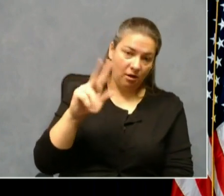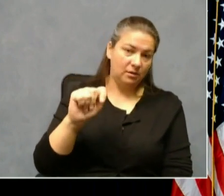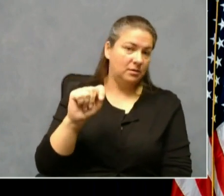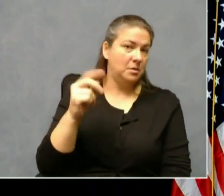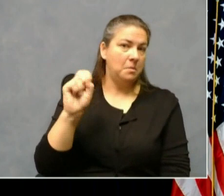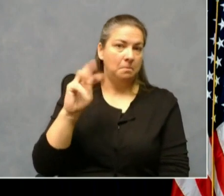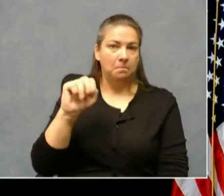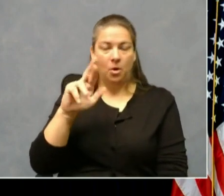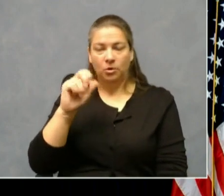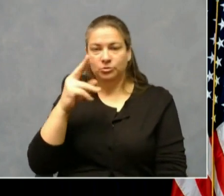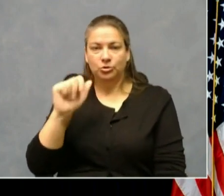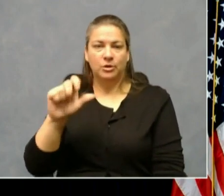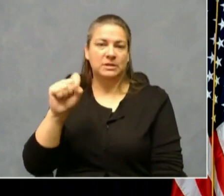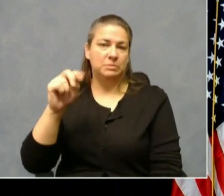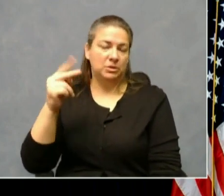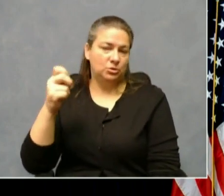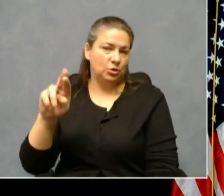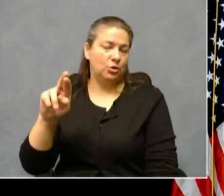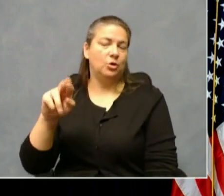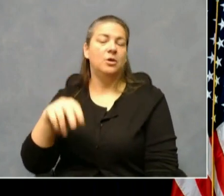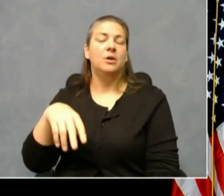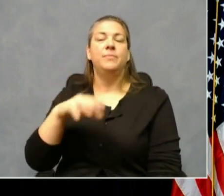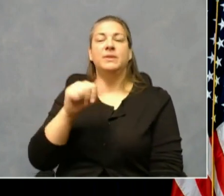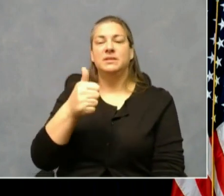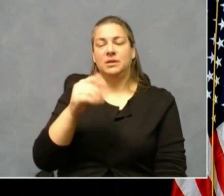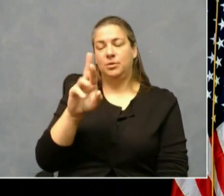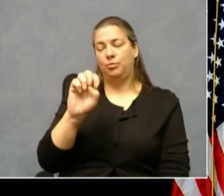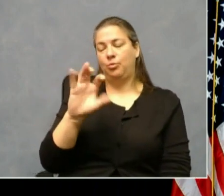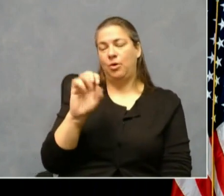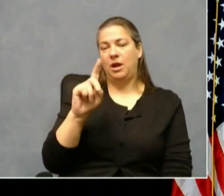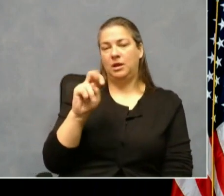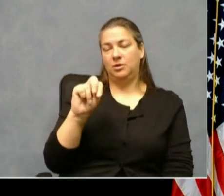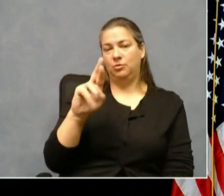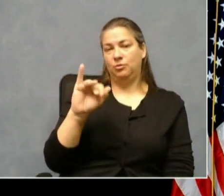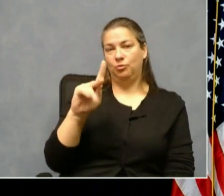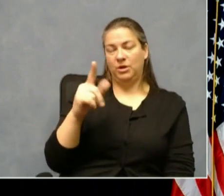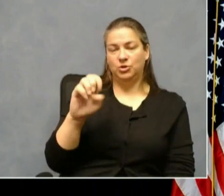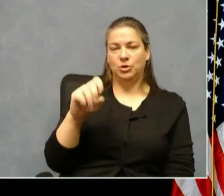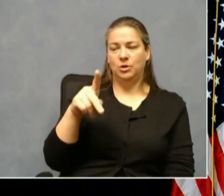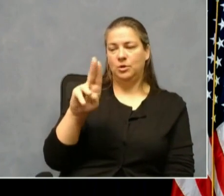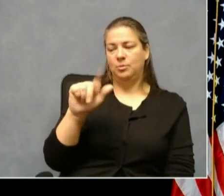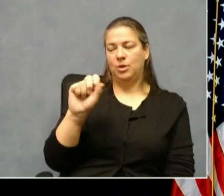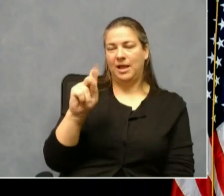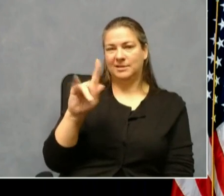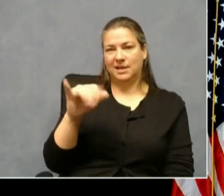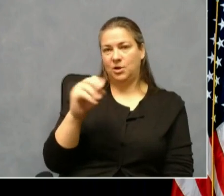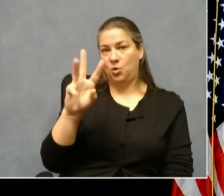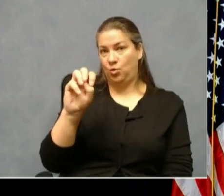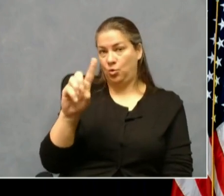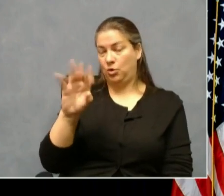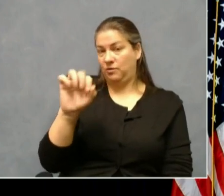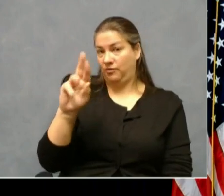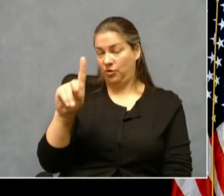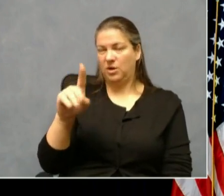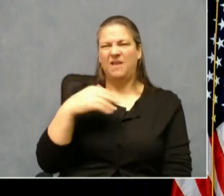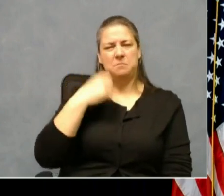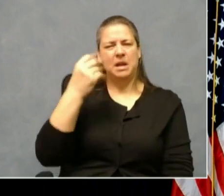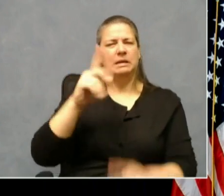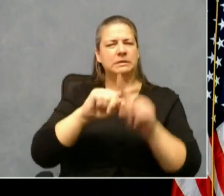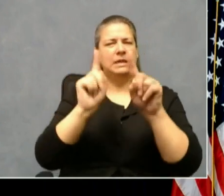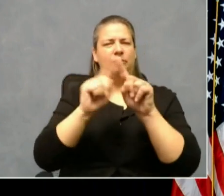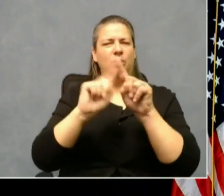Spencer, 10 in Breckenridge, Pulaski, and Woodford. A number of other counties in the single digits. Again, those are online